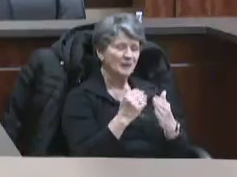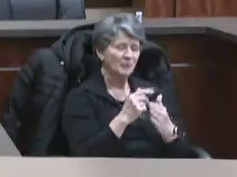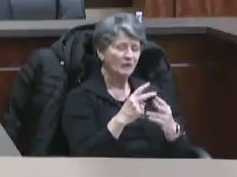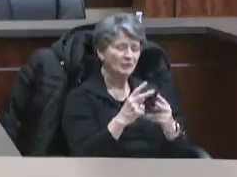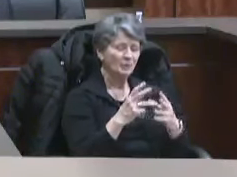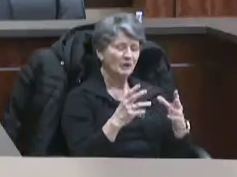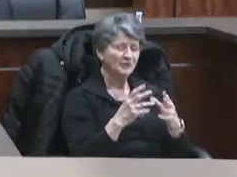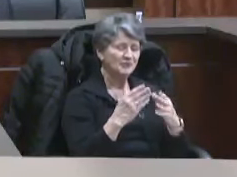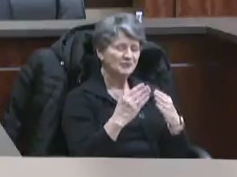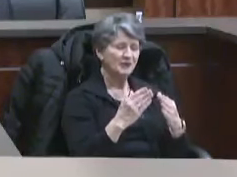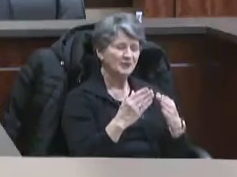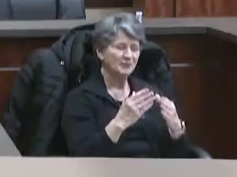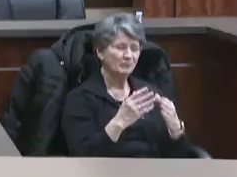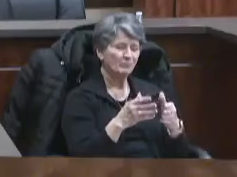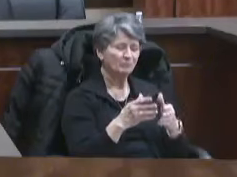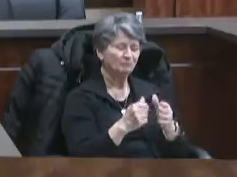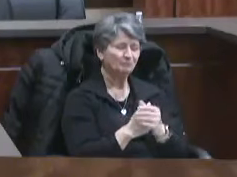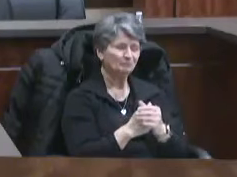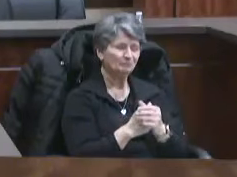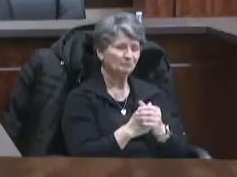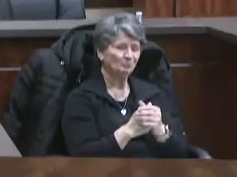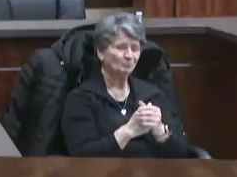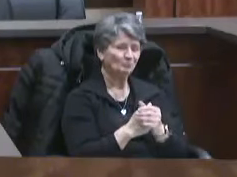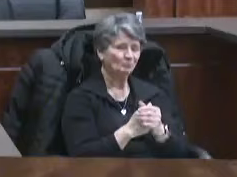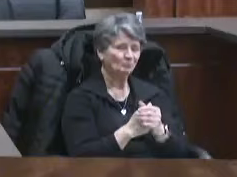Thank you for bringing that to our attention. Yeah.